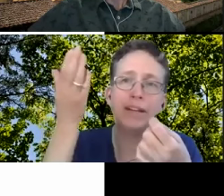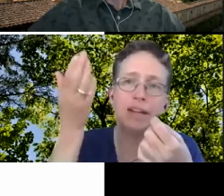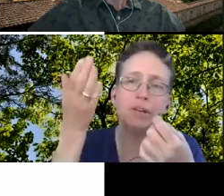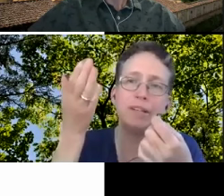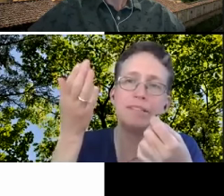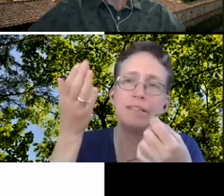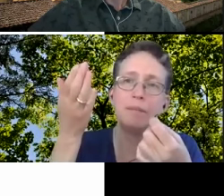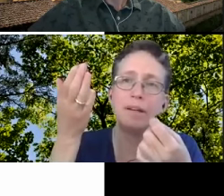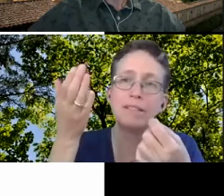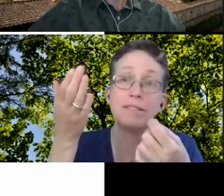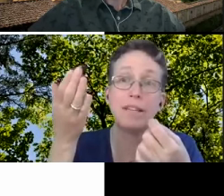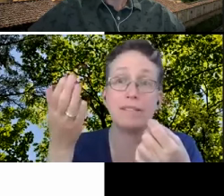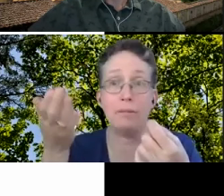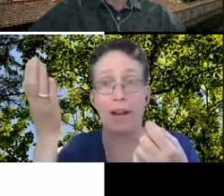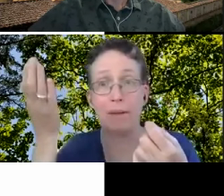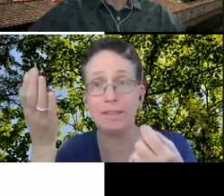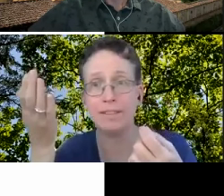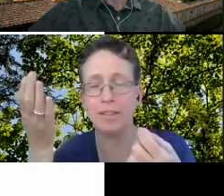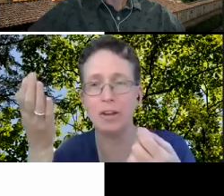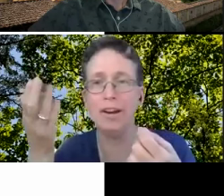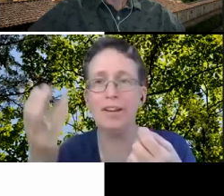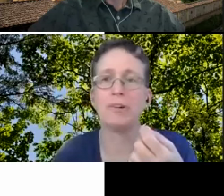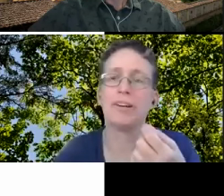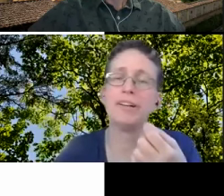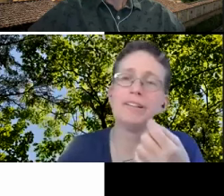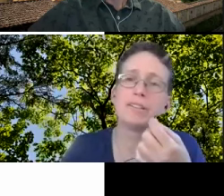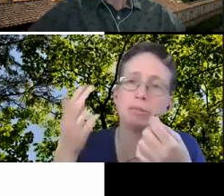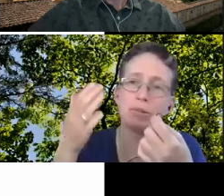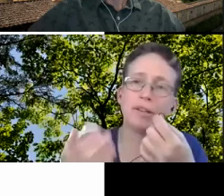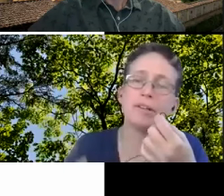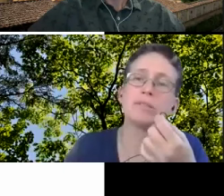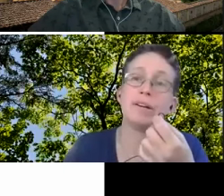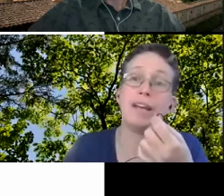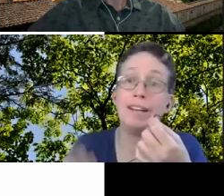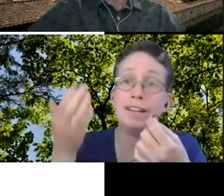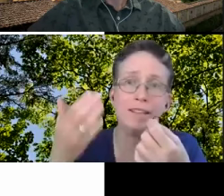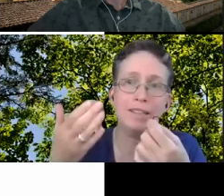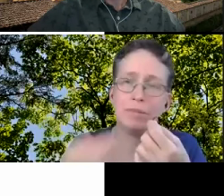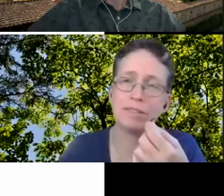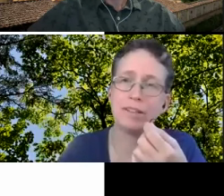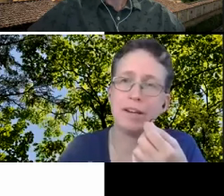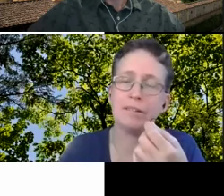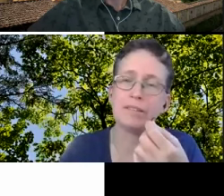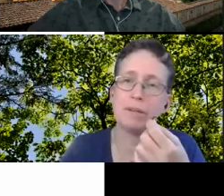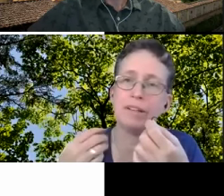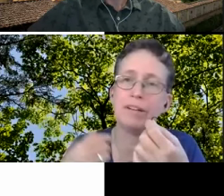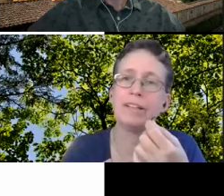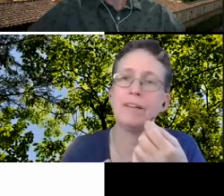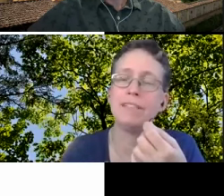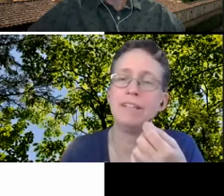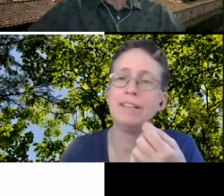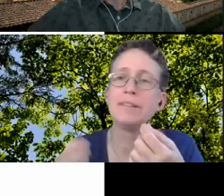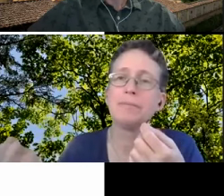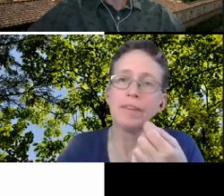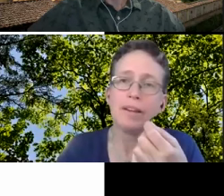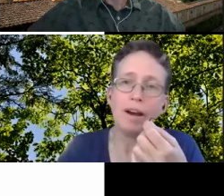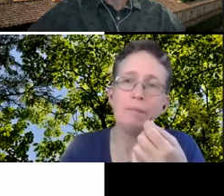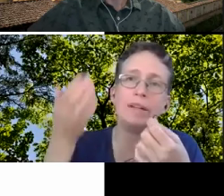that increase in the abundance of things like rabbits in the lawn or squirrels or Canada geese, which coyotes apparently really love to